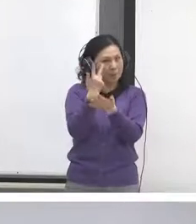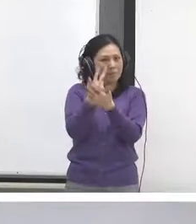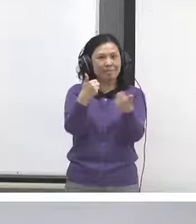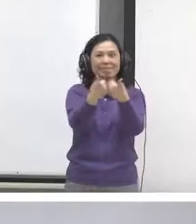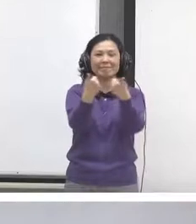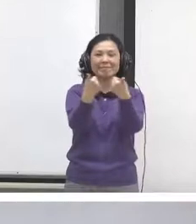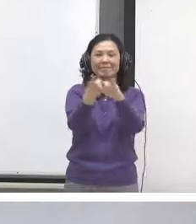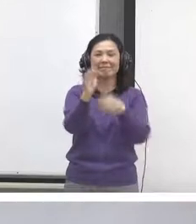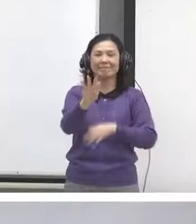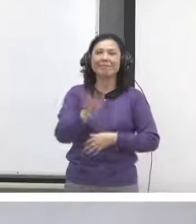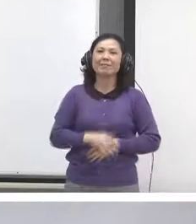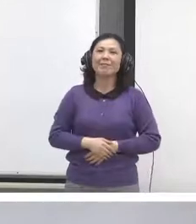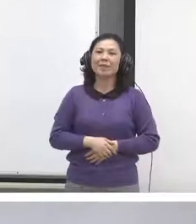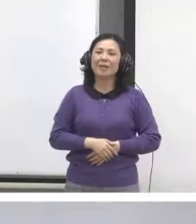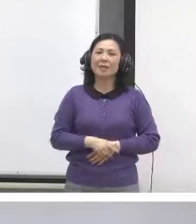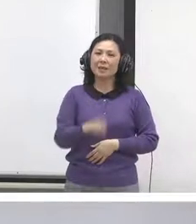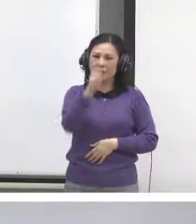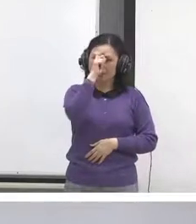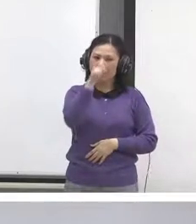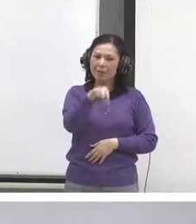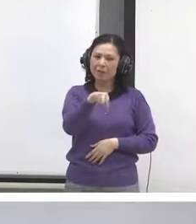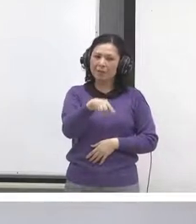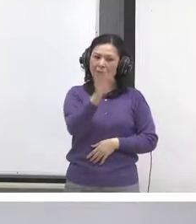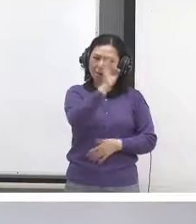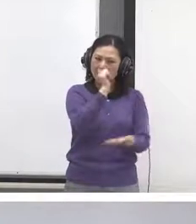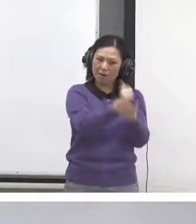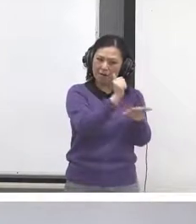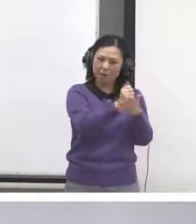in Okinawa. So